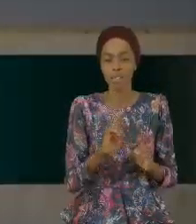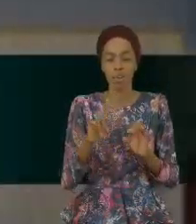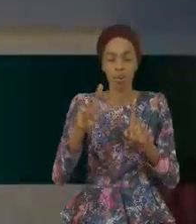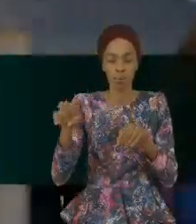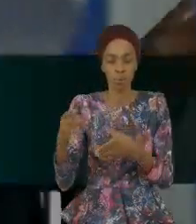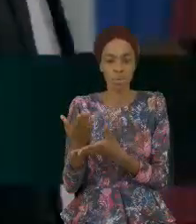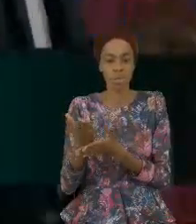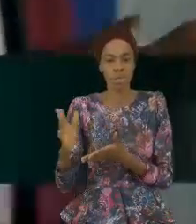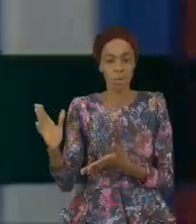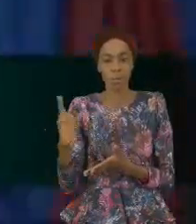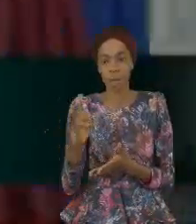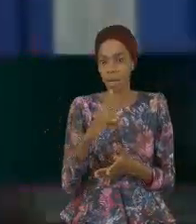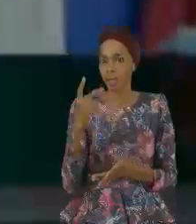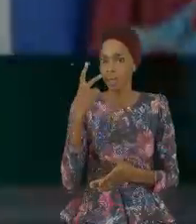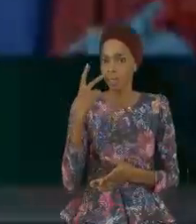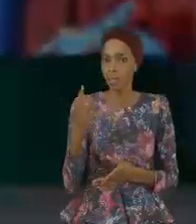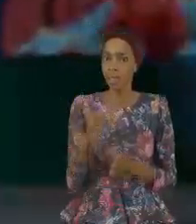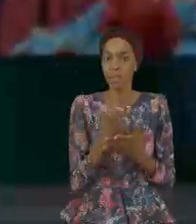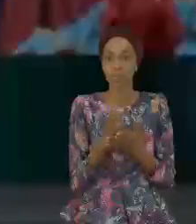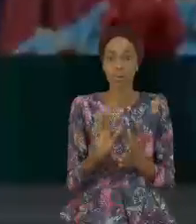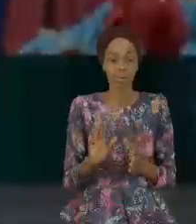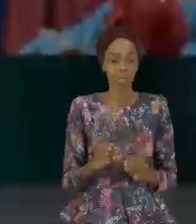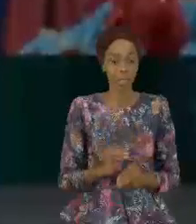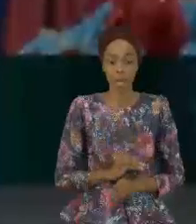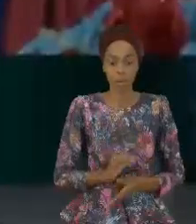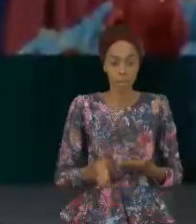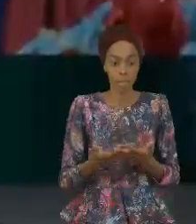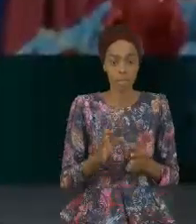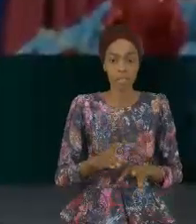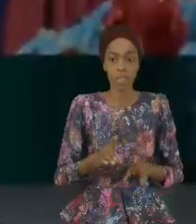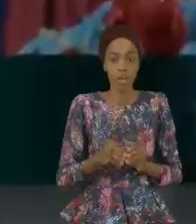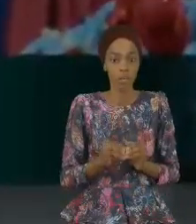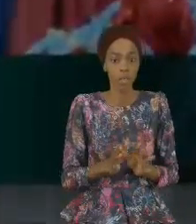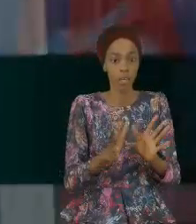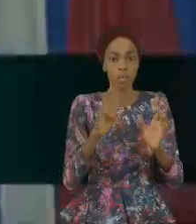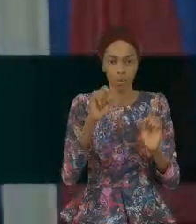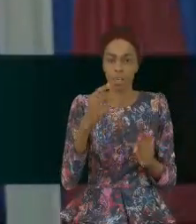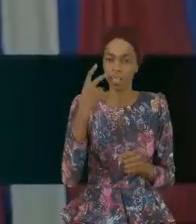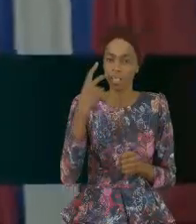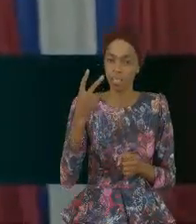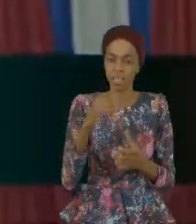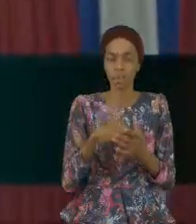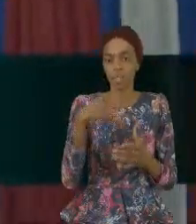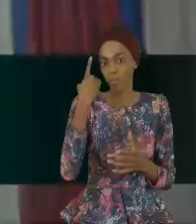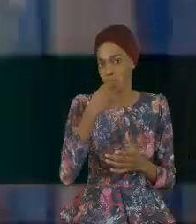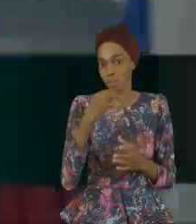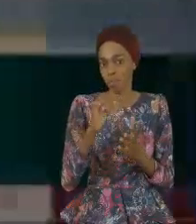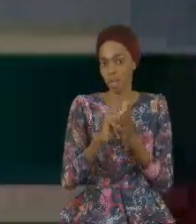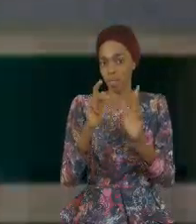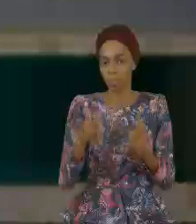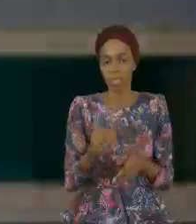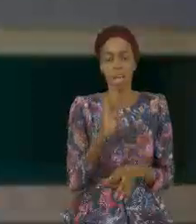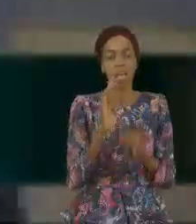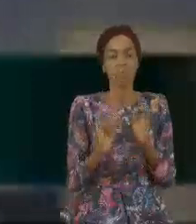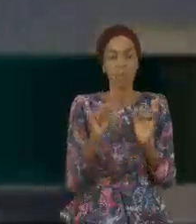somewhere and he says everything clear out of my way. I'm going somewhere. You can tell on his face. You can tell if somebody is